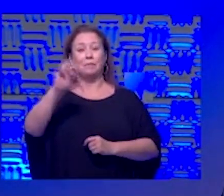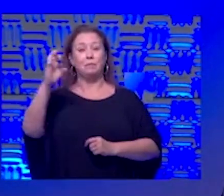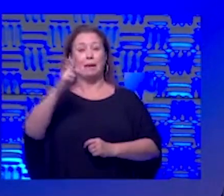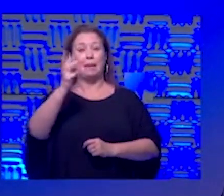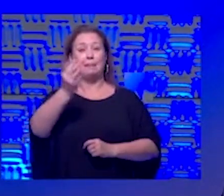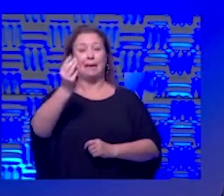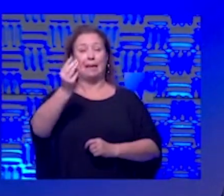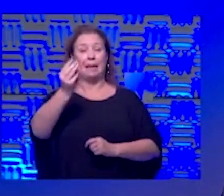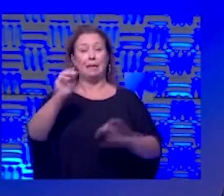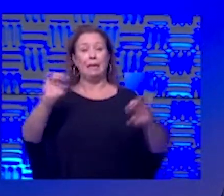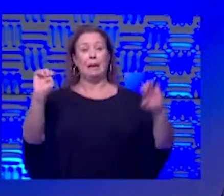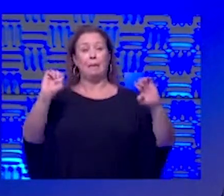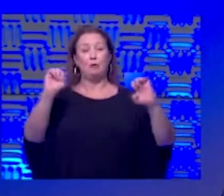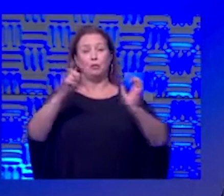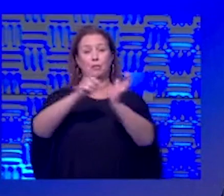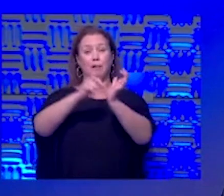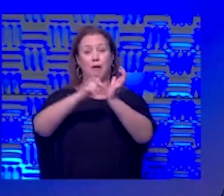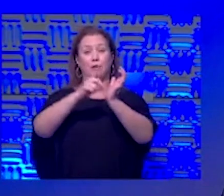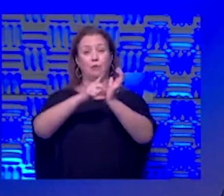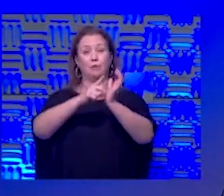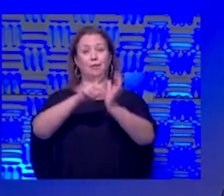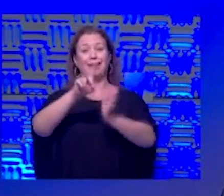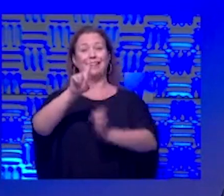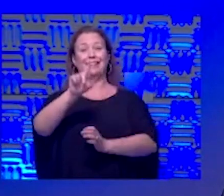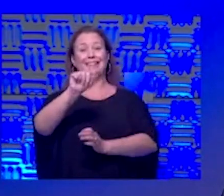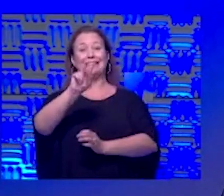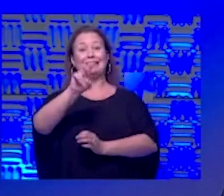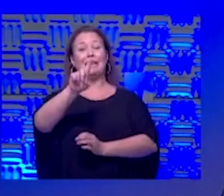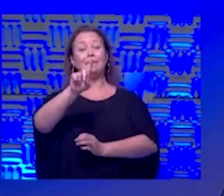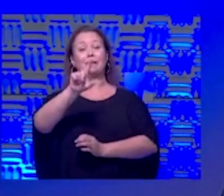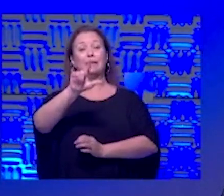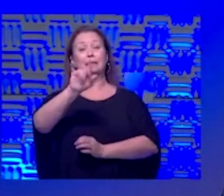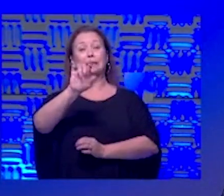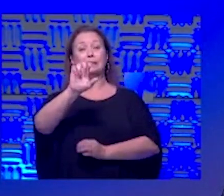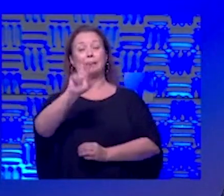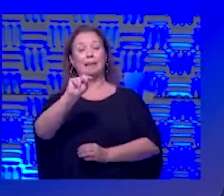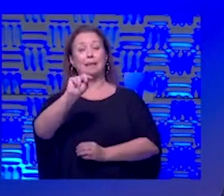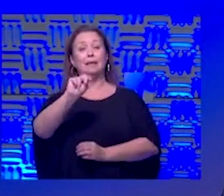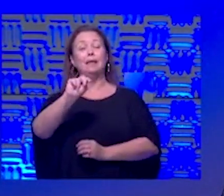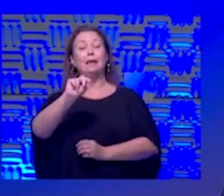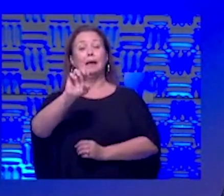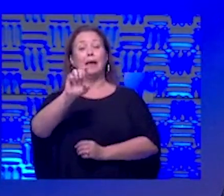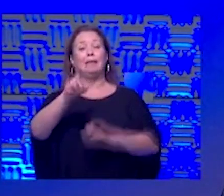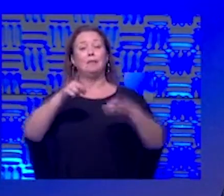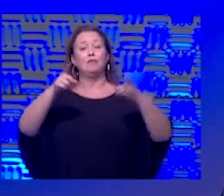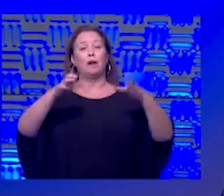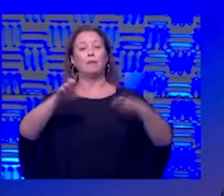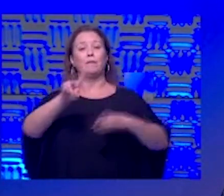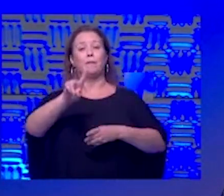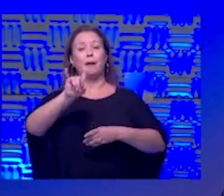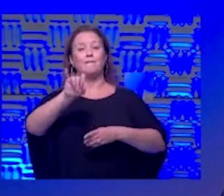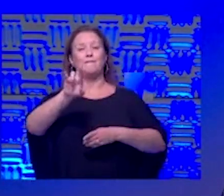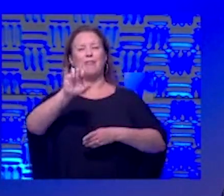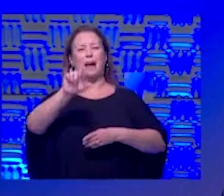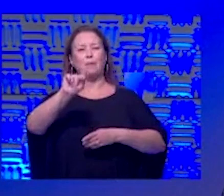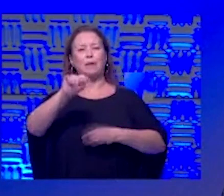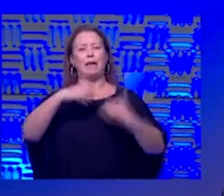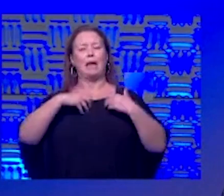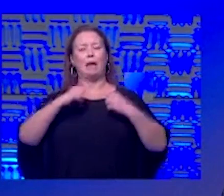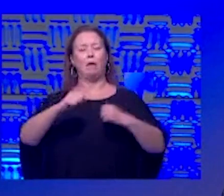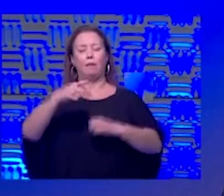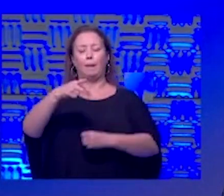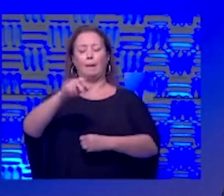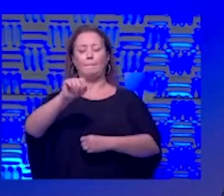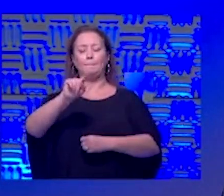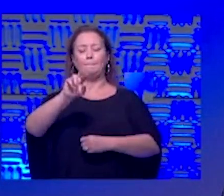got emergency medicine physician Dr. David Lisbon is going to join us, and also the executive director of Vibrant Health, Patrick Sally, is going